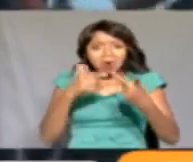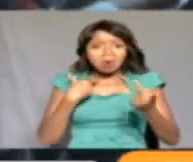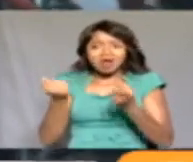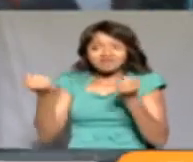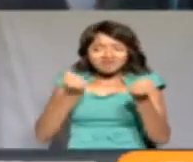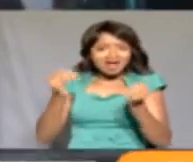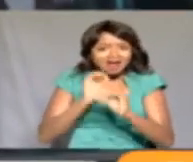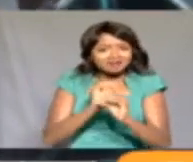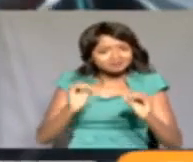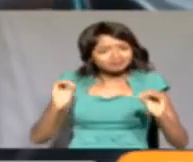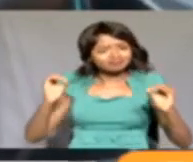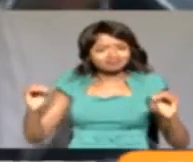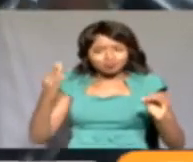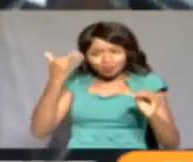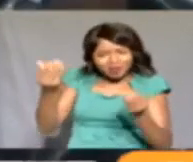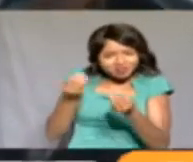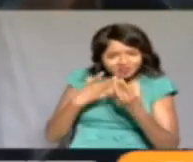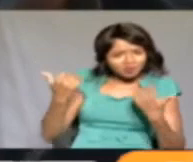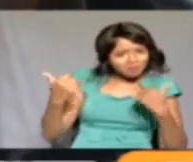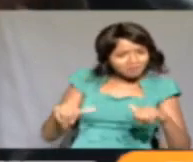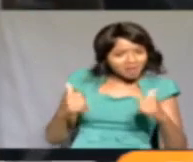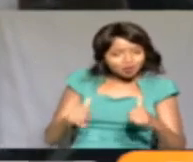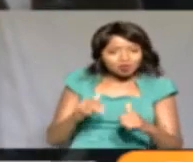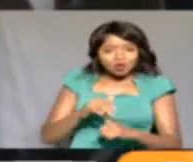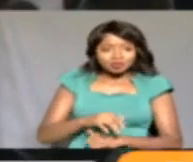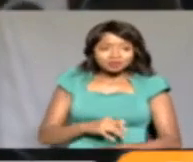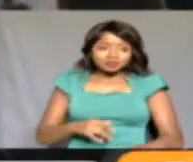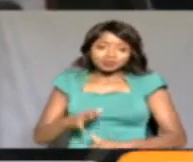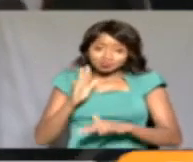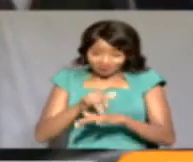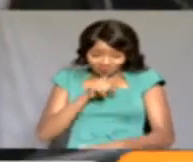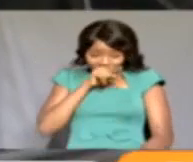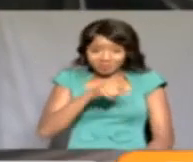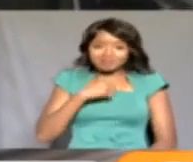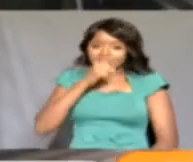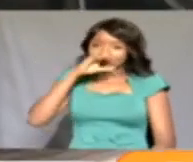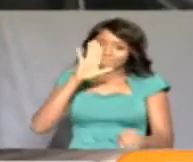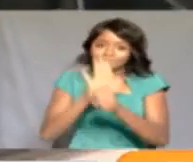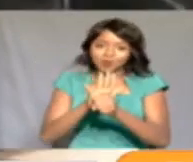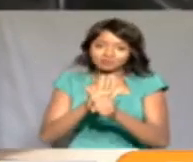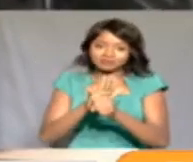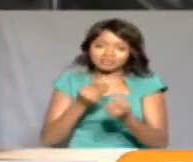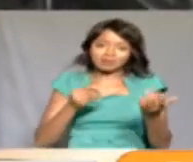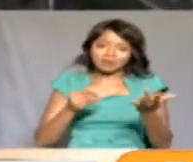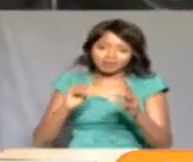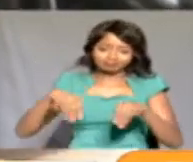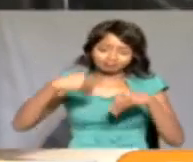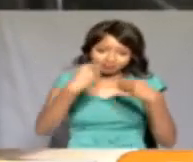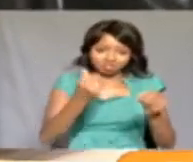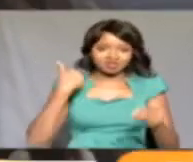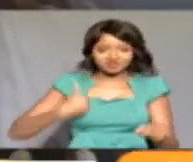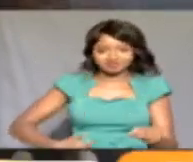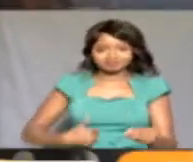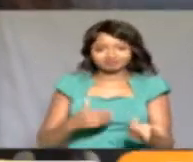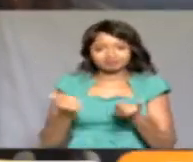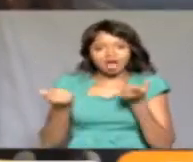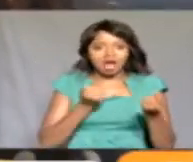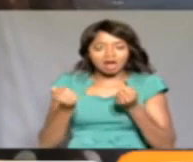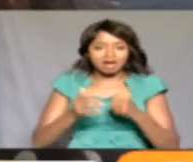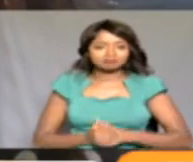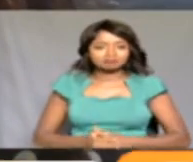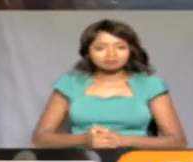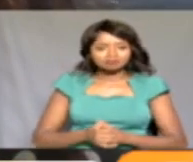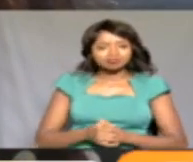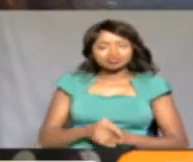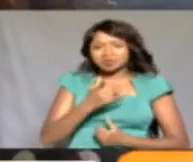to use? So this is the place where he promised me that he will give me a vehicle. So what has